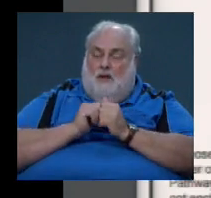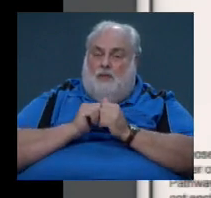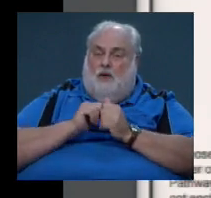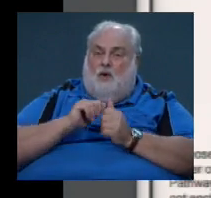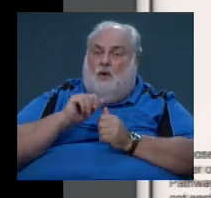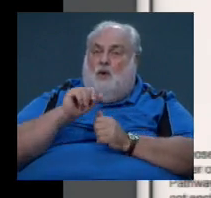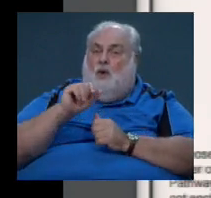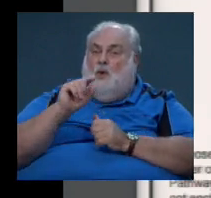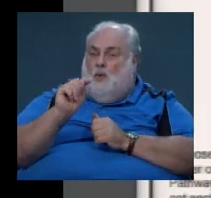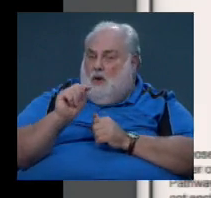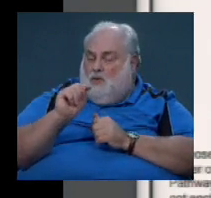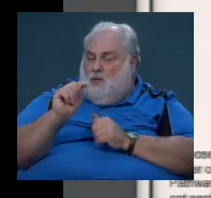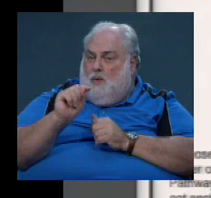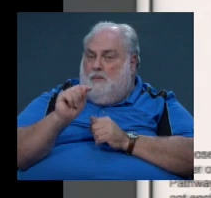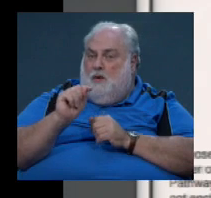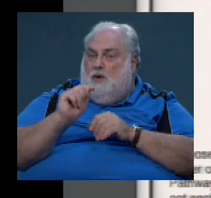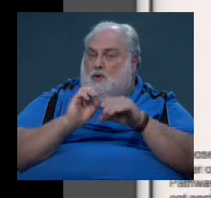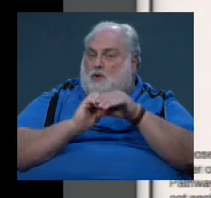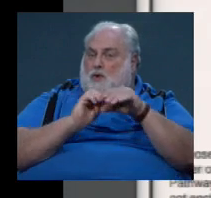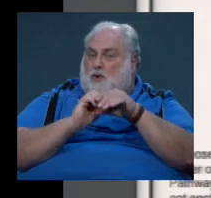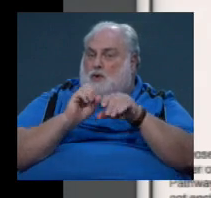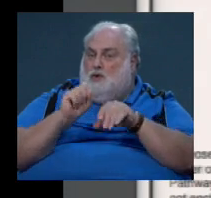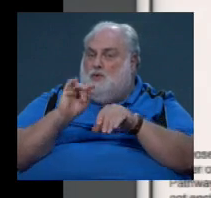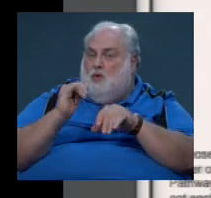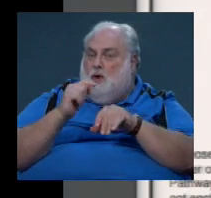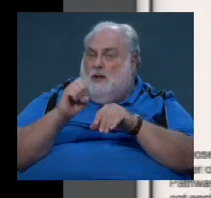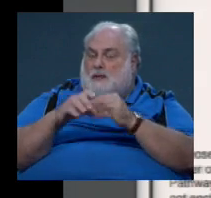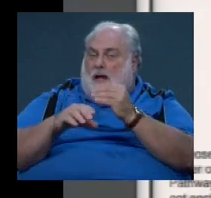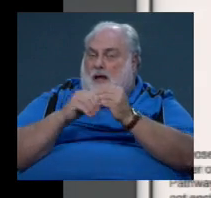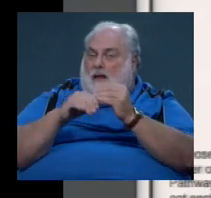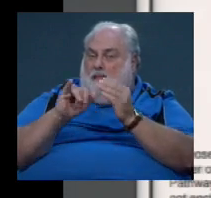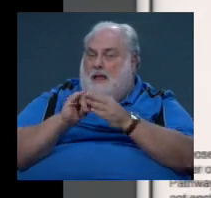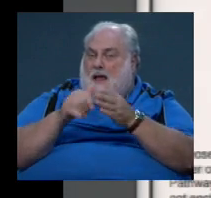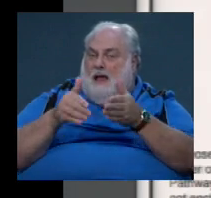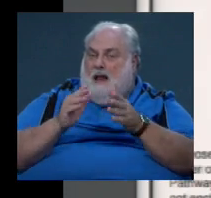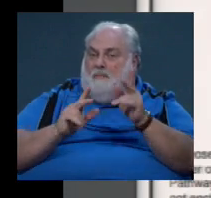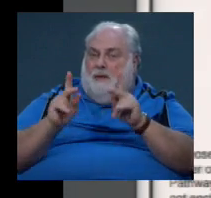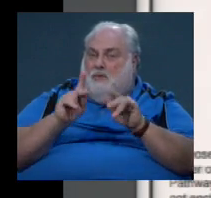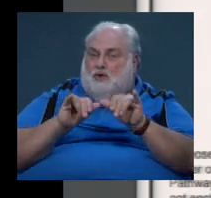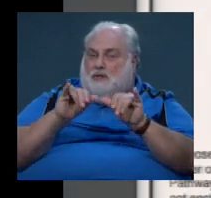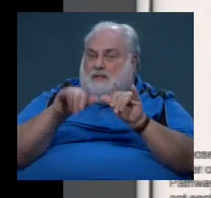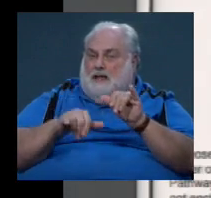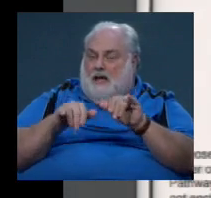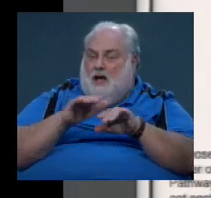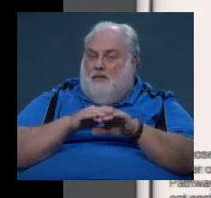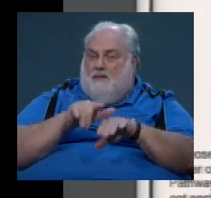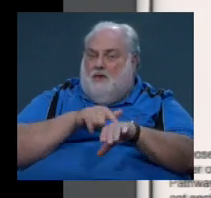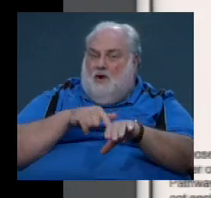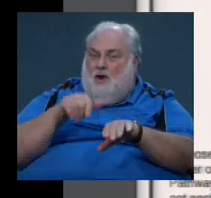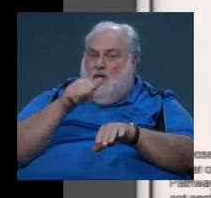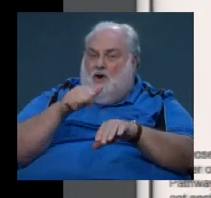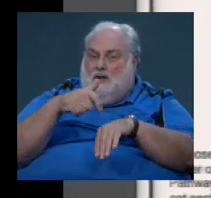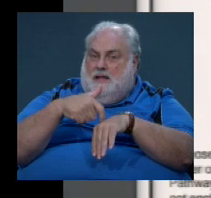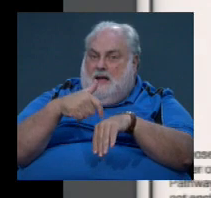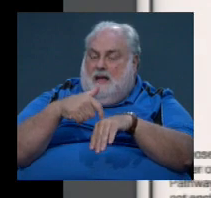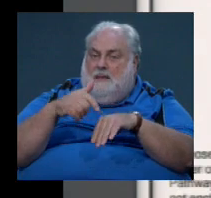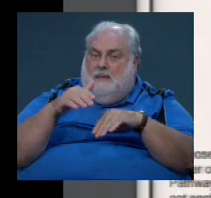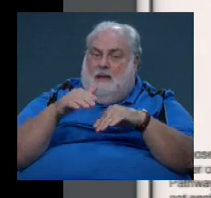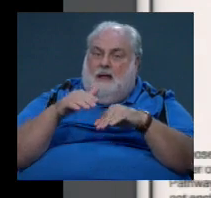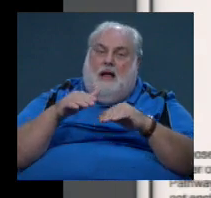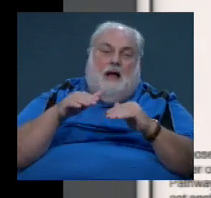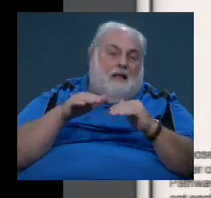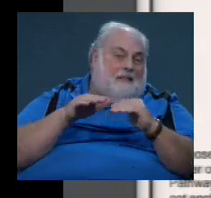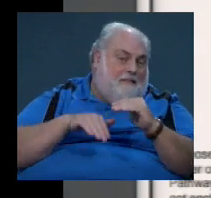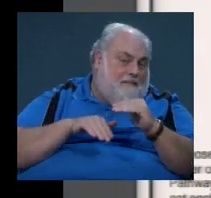restroom storage building. Staff feels that adding this building to the site will allow persons to stay on the site for longer periods of time than would be